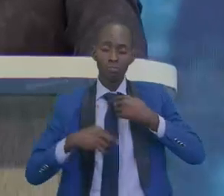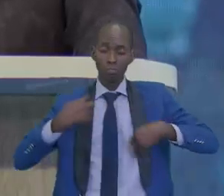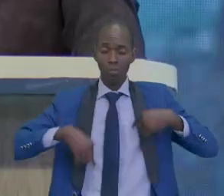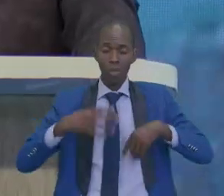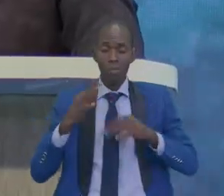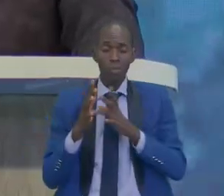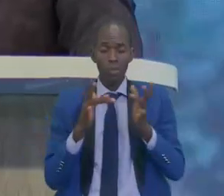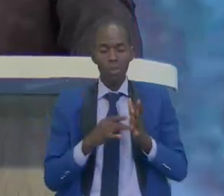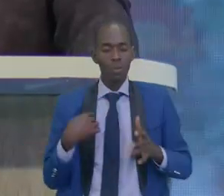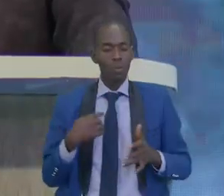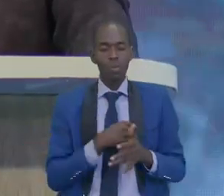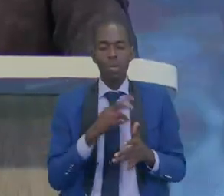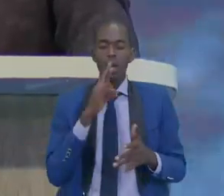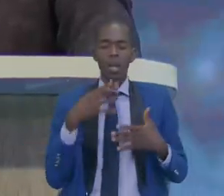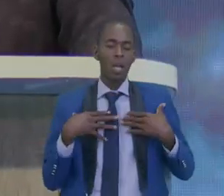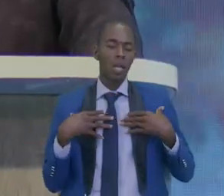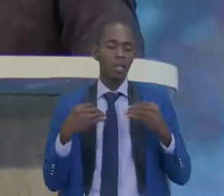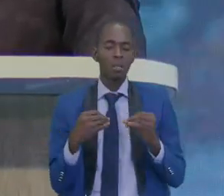Whatever the name of the sickness,